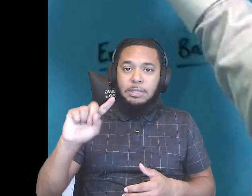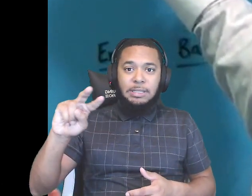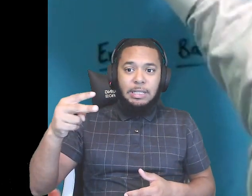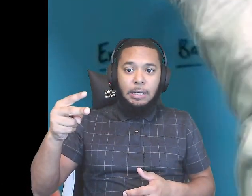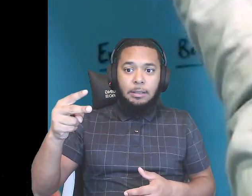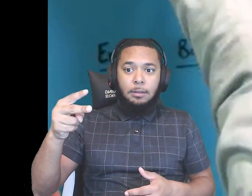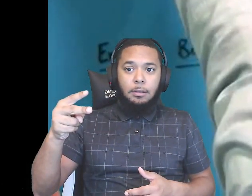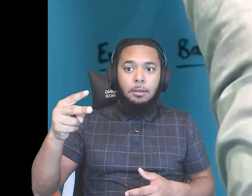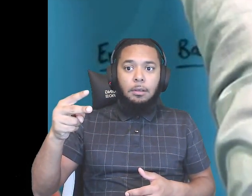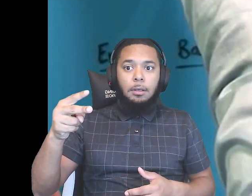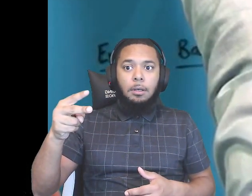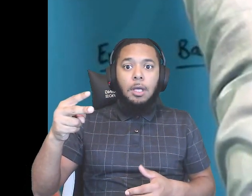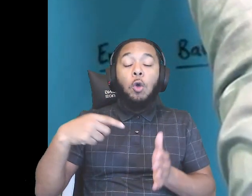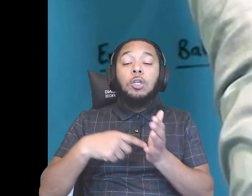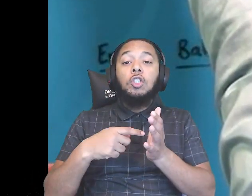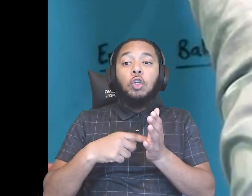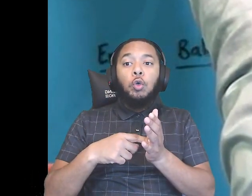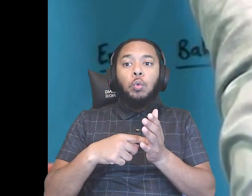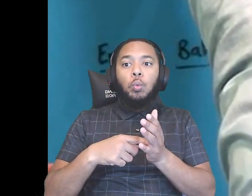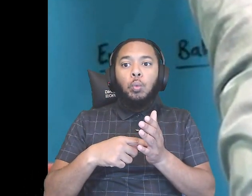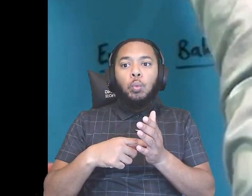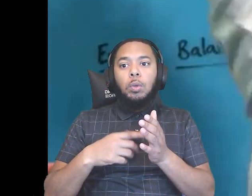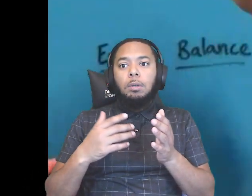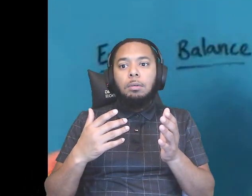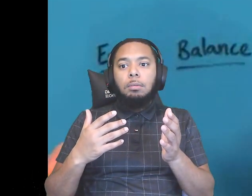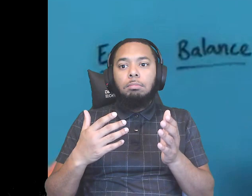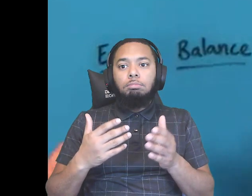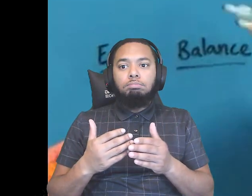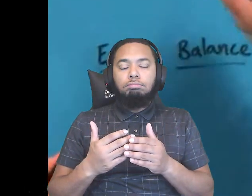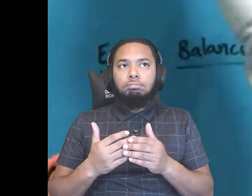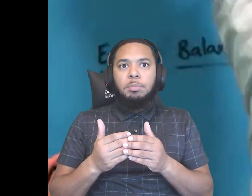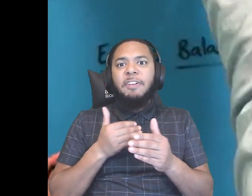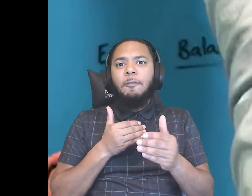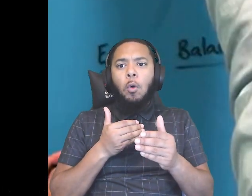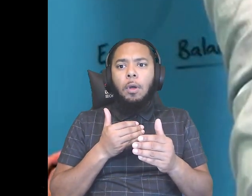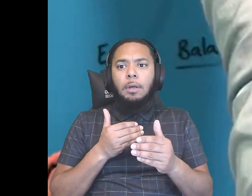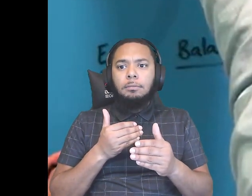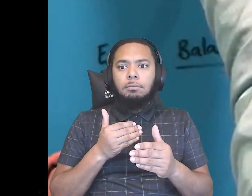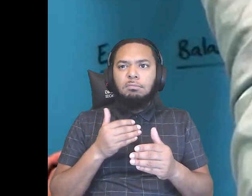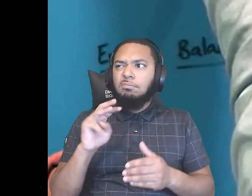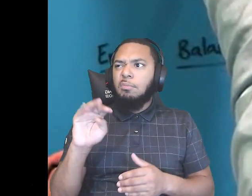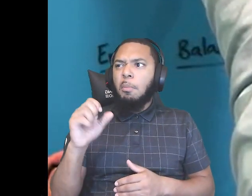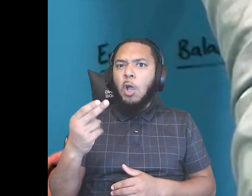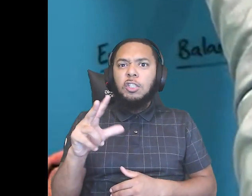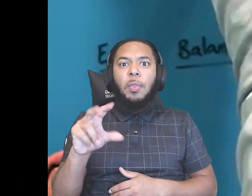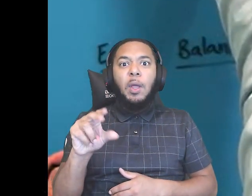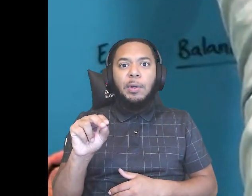It was due before that on the 30th of March.